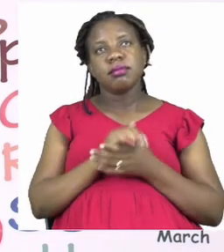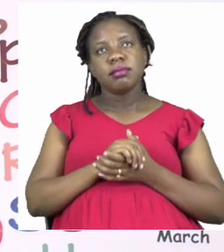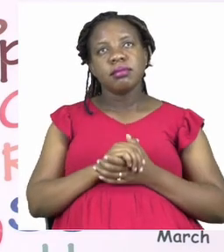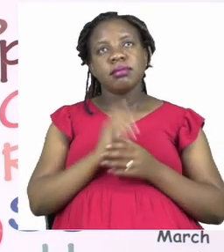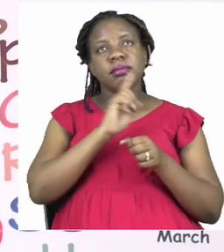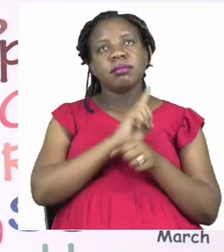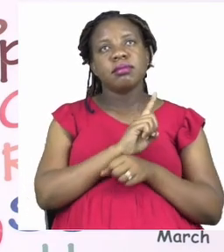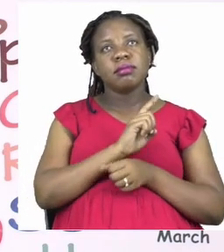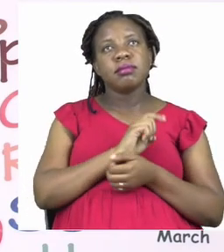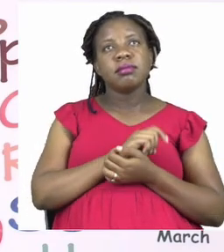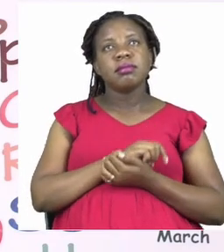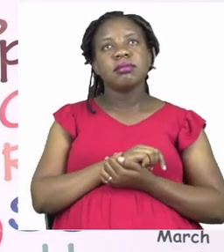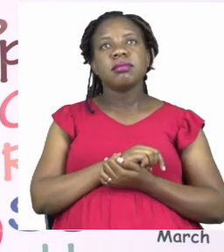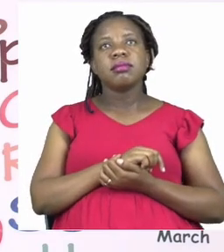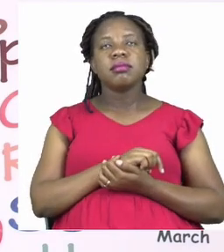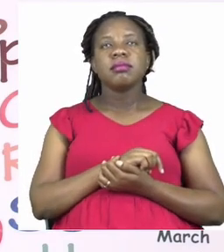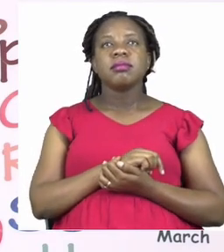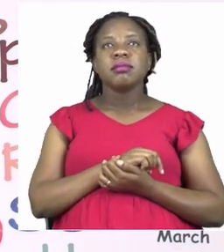one that says